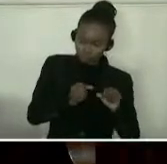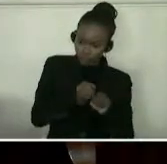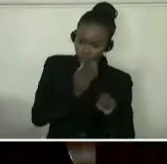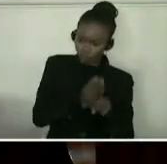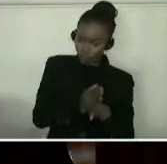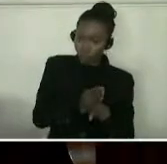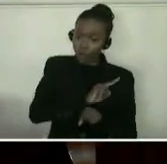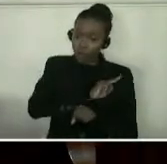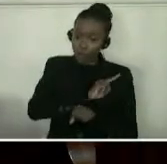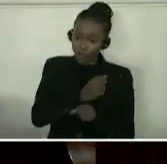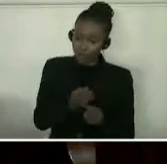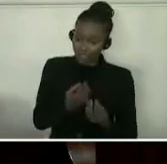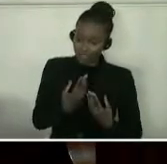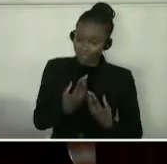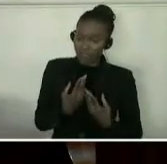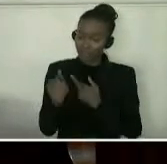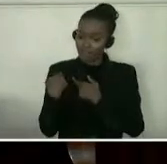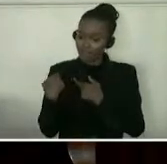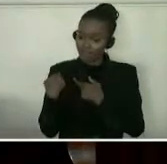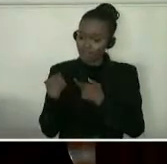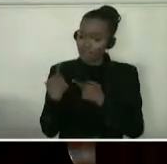african national congress